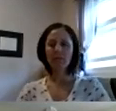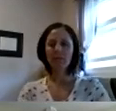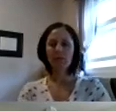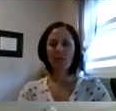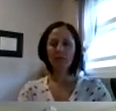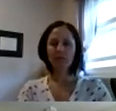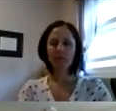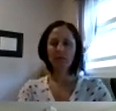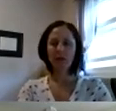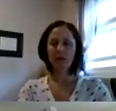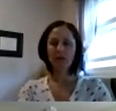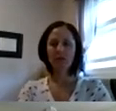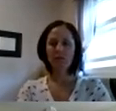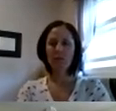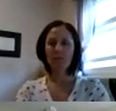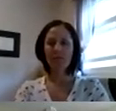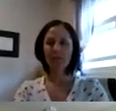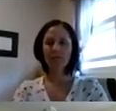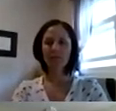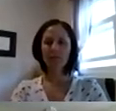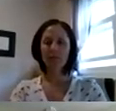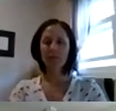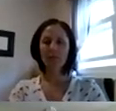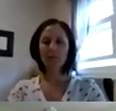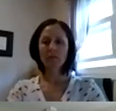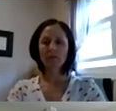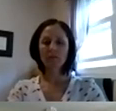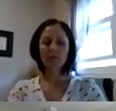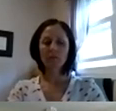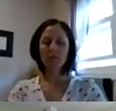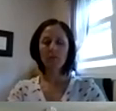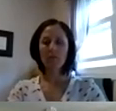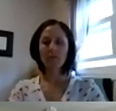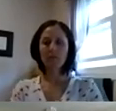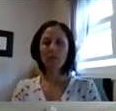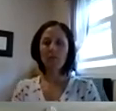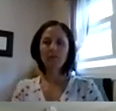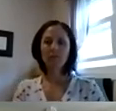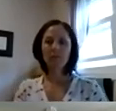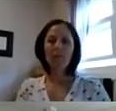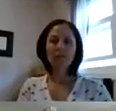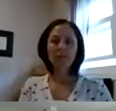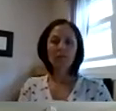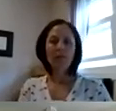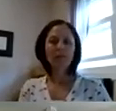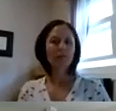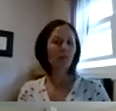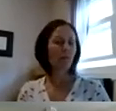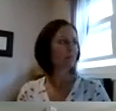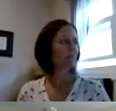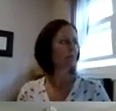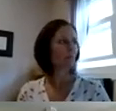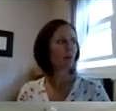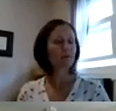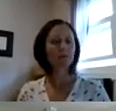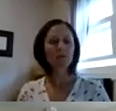and payments to artists through the duration of the residency. A residency planning team will need to be established that will include at least